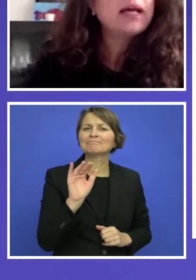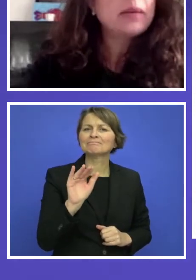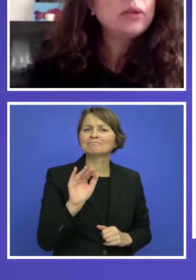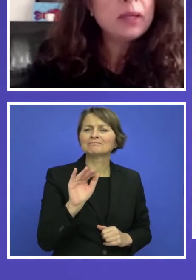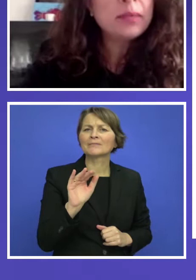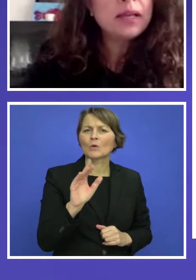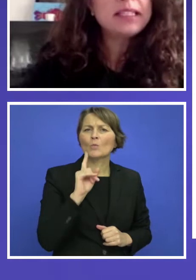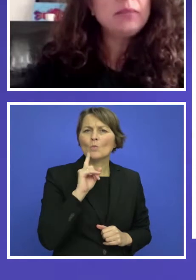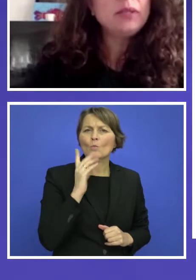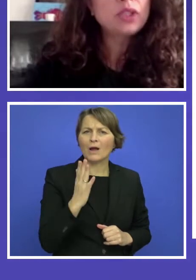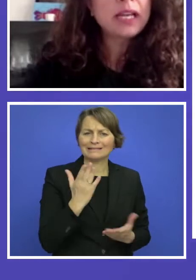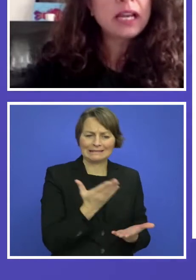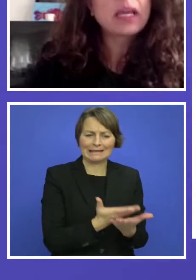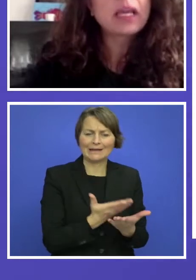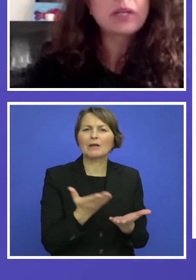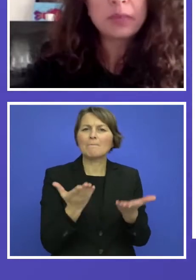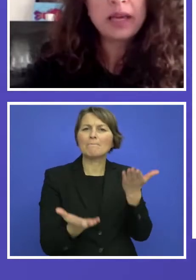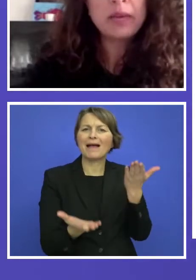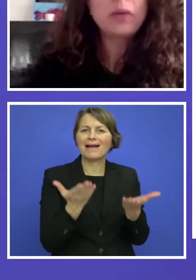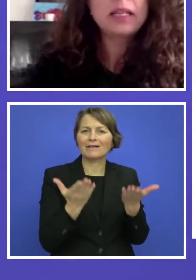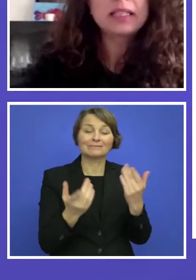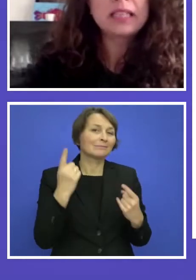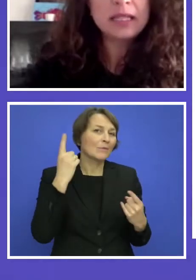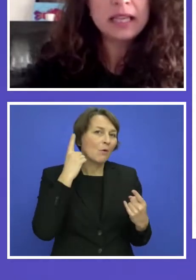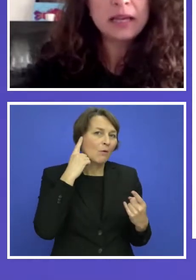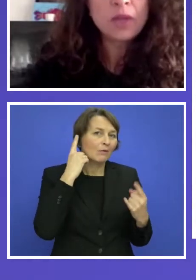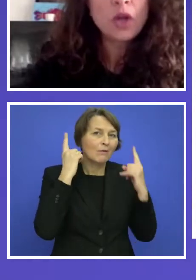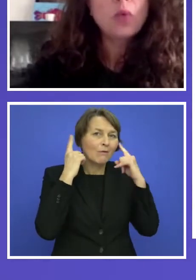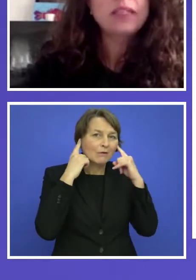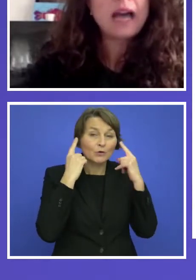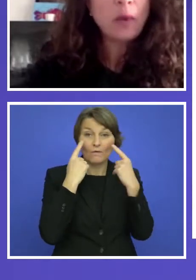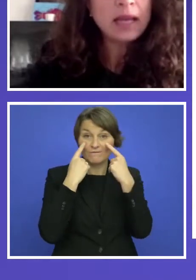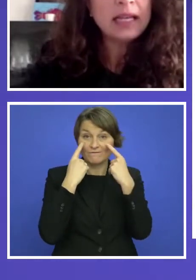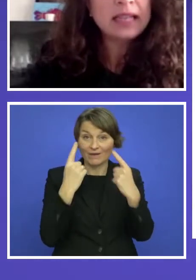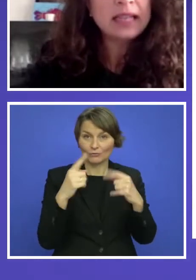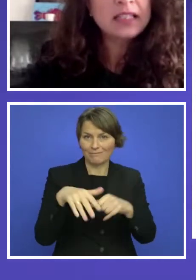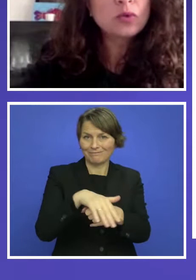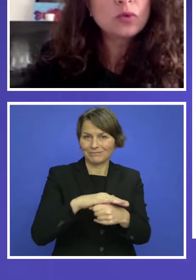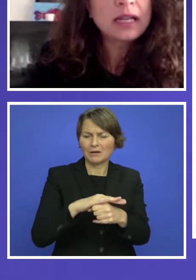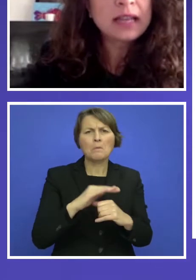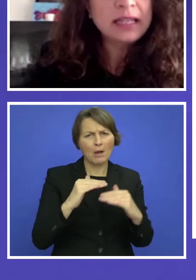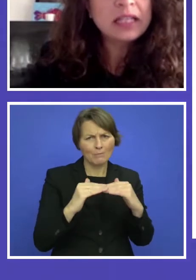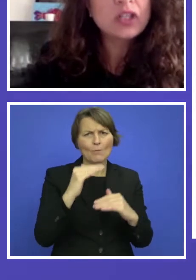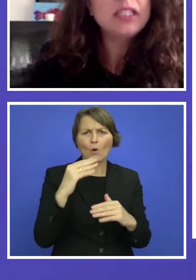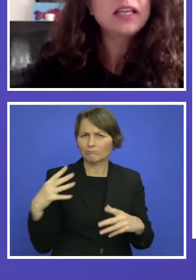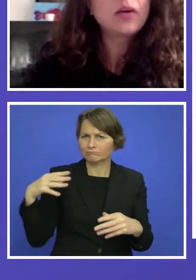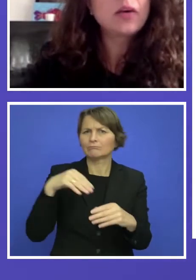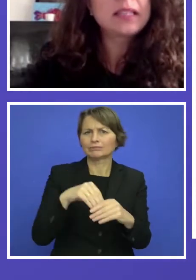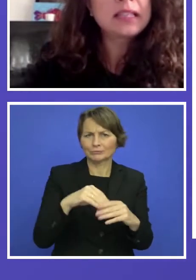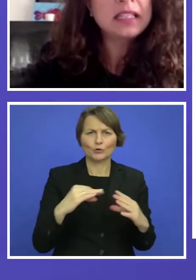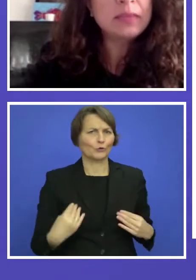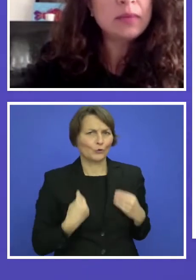balance in the audio-visual sector, of course, we require more participation by the youth and